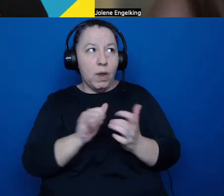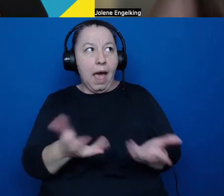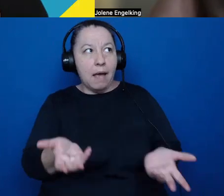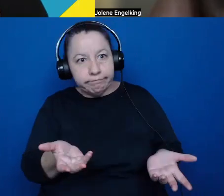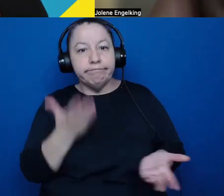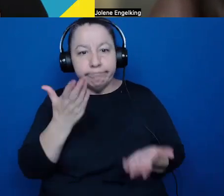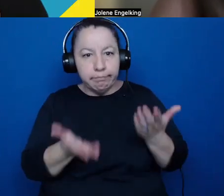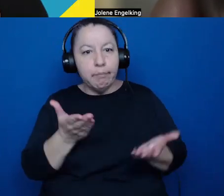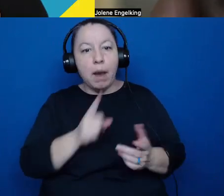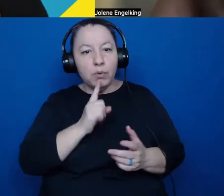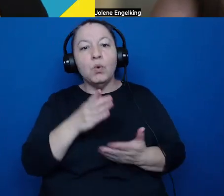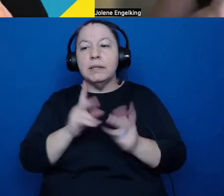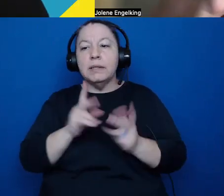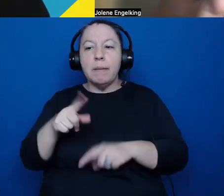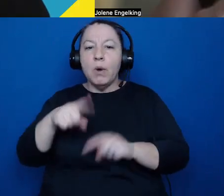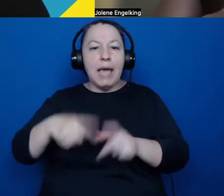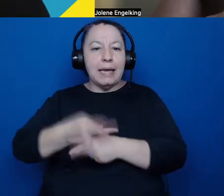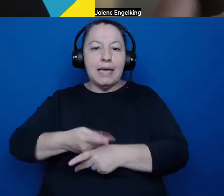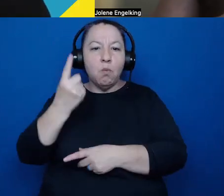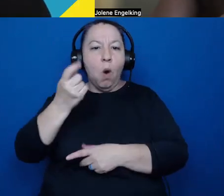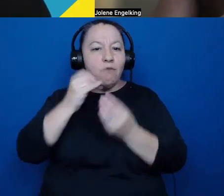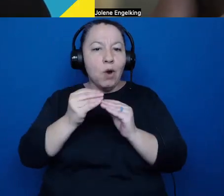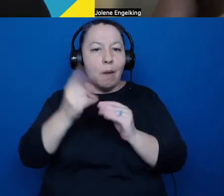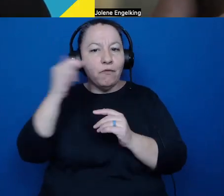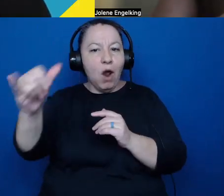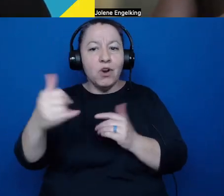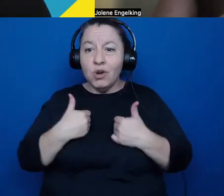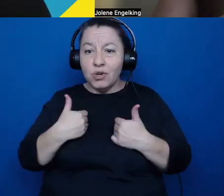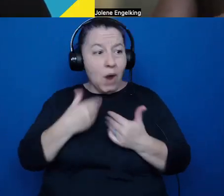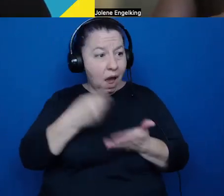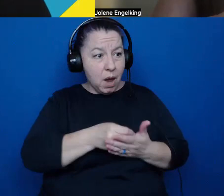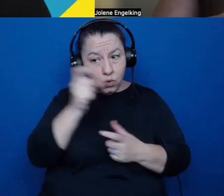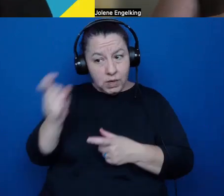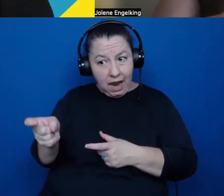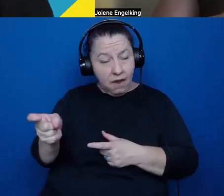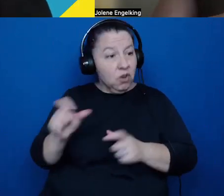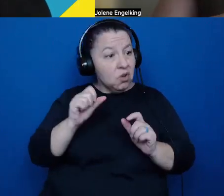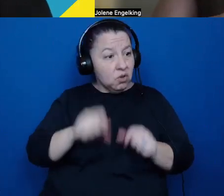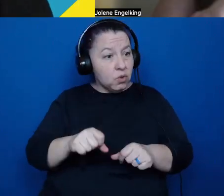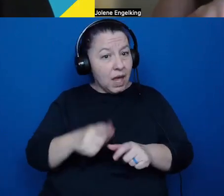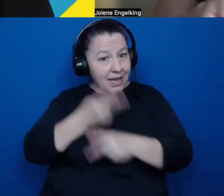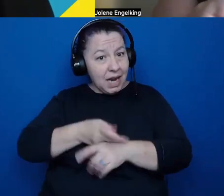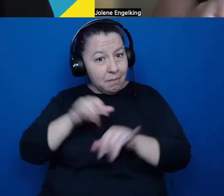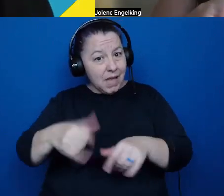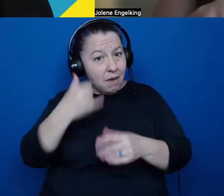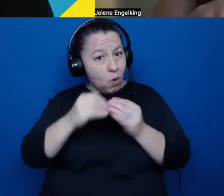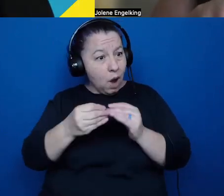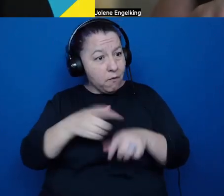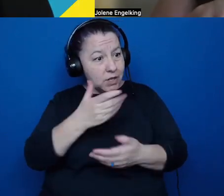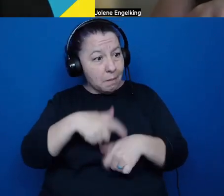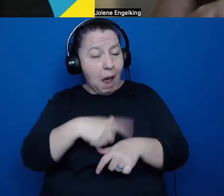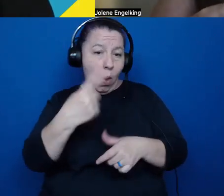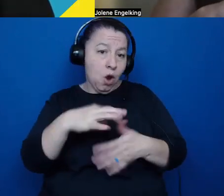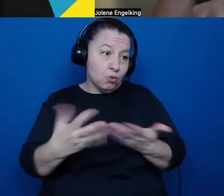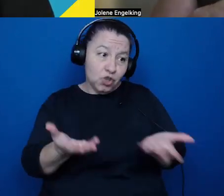that some folks can't keep a stable phone line, right? Do you have money that you can give them so that they could, you know, keep the same phone number for a while? That's one option. Like,